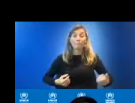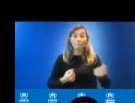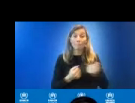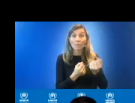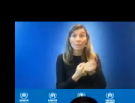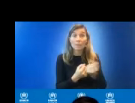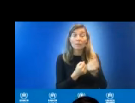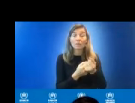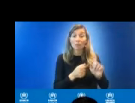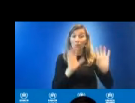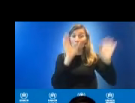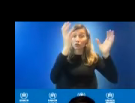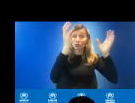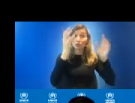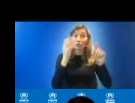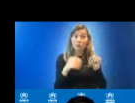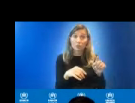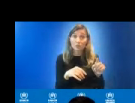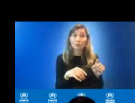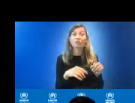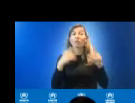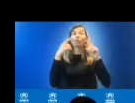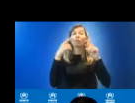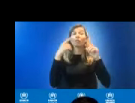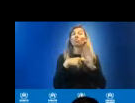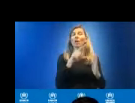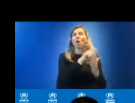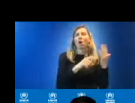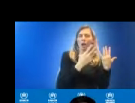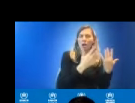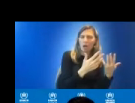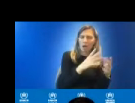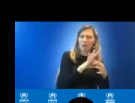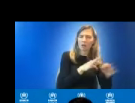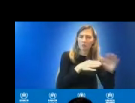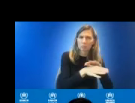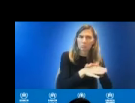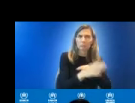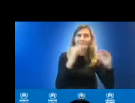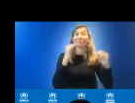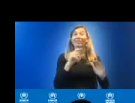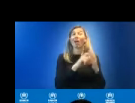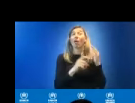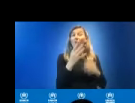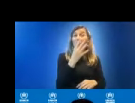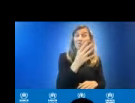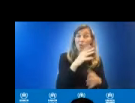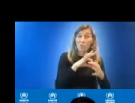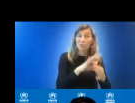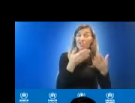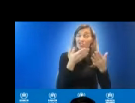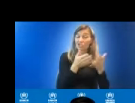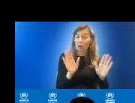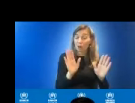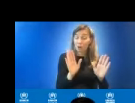CRPD, from Article 9 on accessibility issues to Article 4 relating to just core general